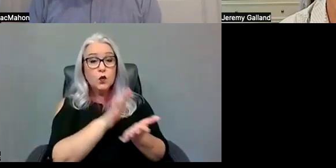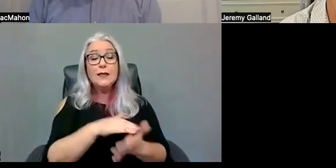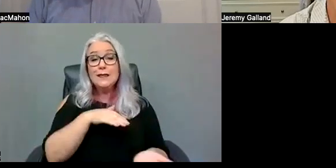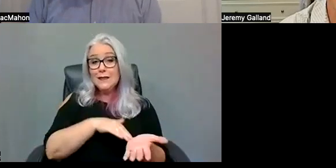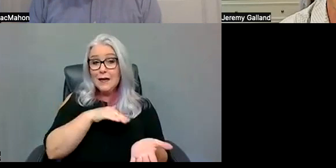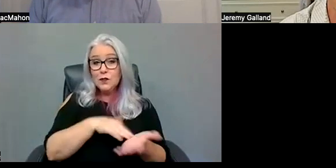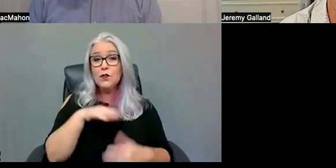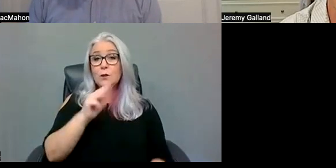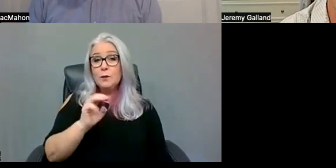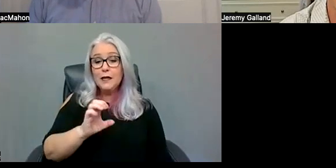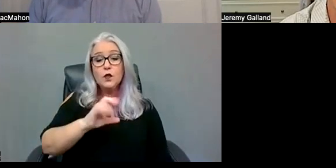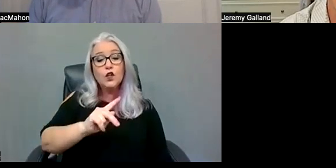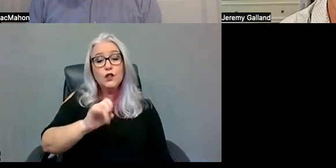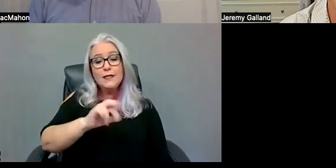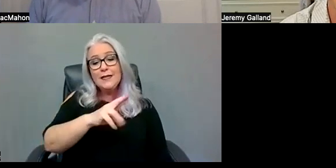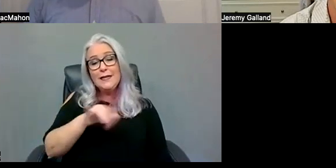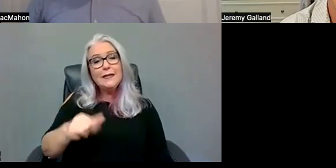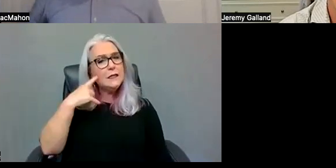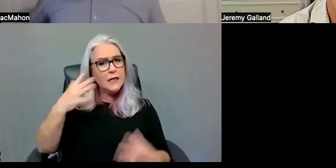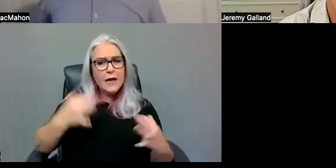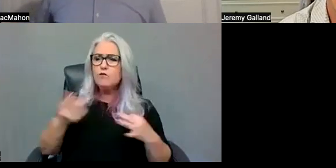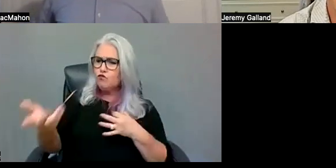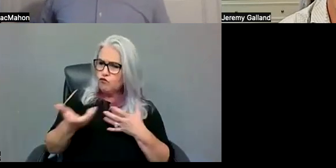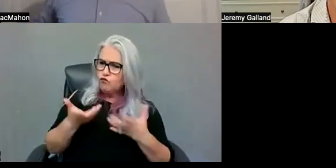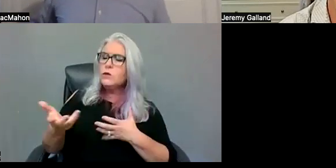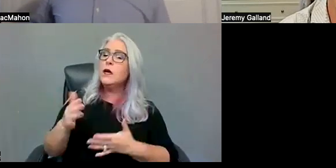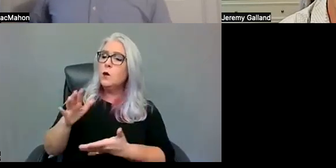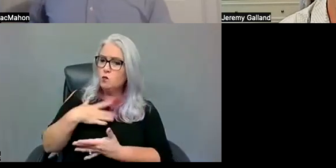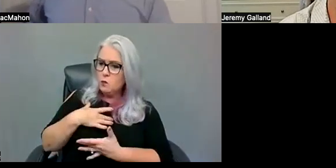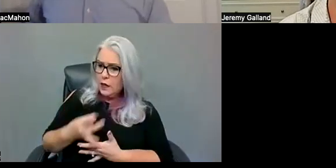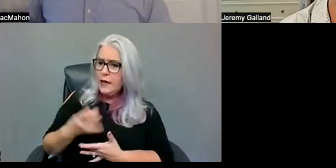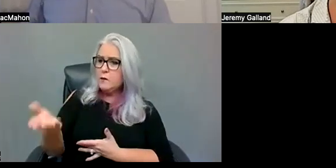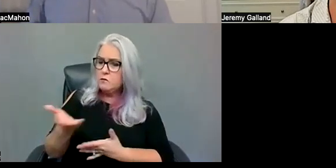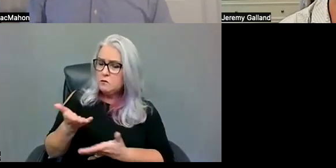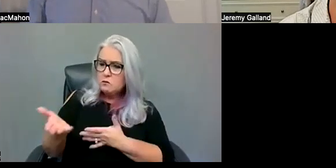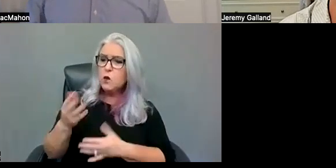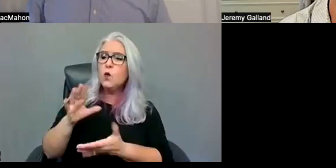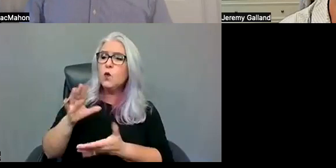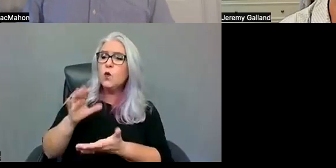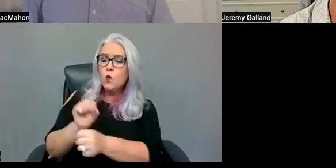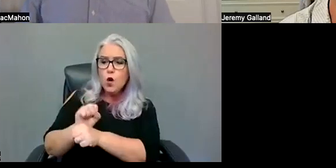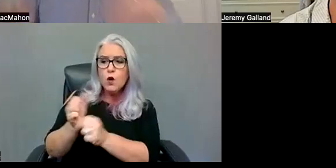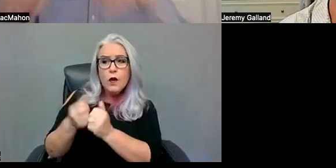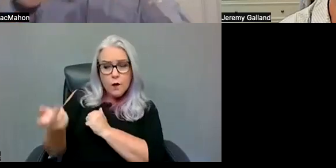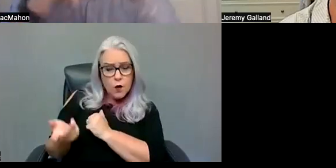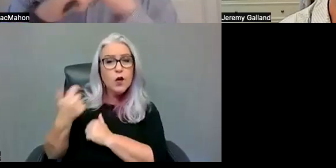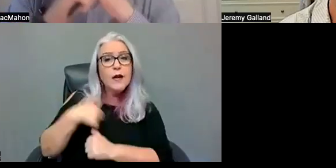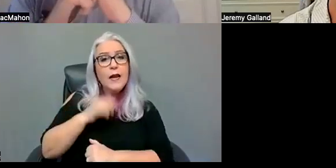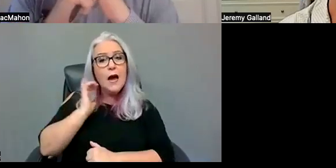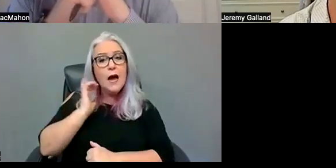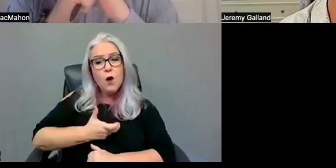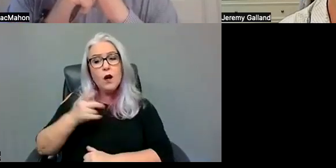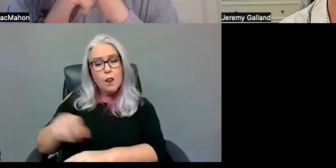were excited to work with, a former superintendent, and having her viewpoint on our long-term goals is going to be